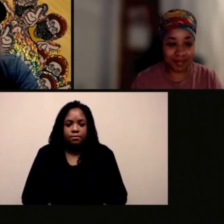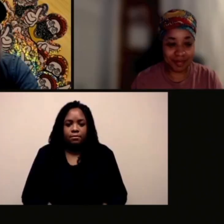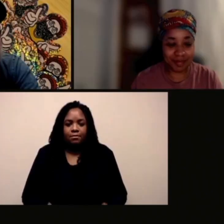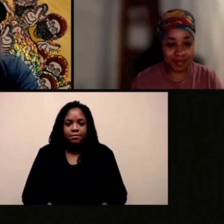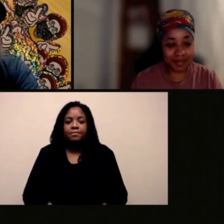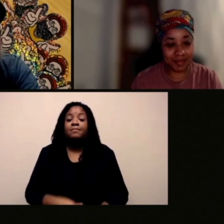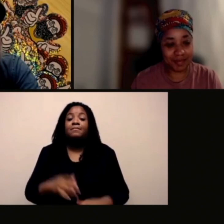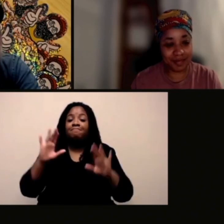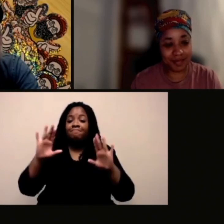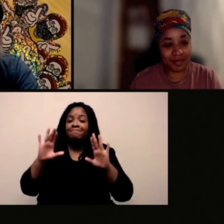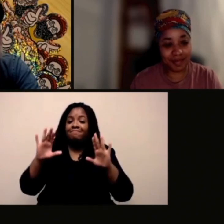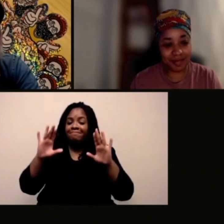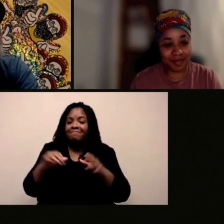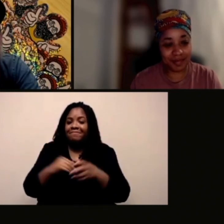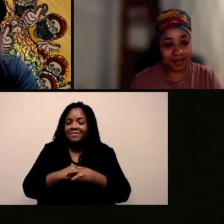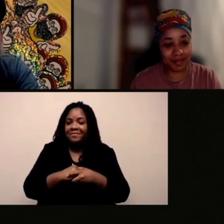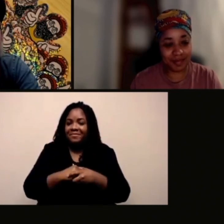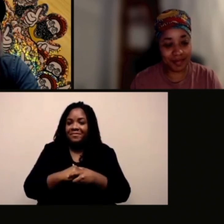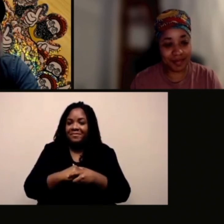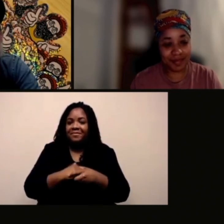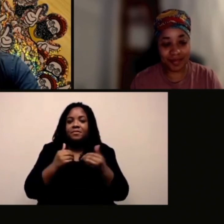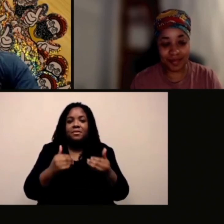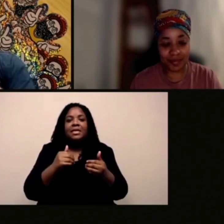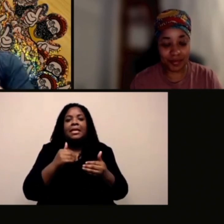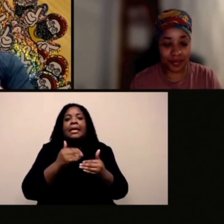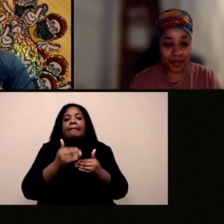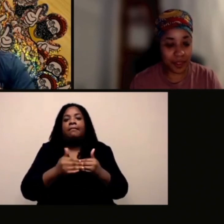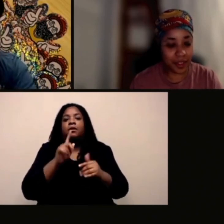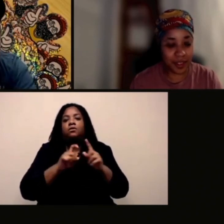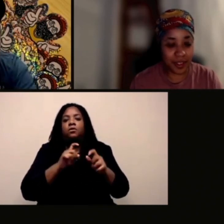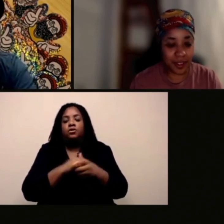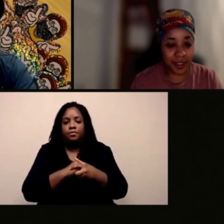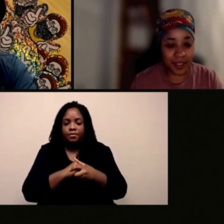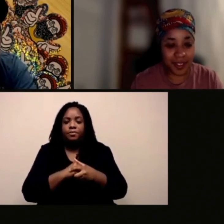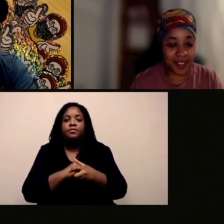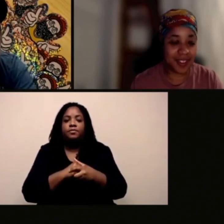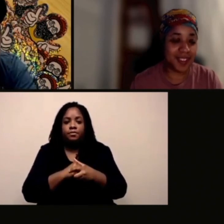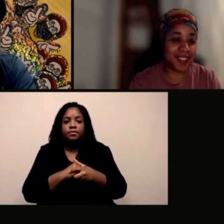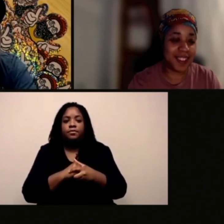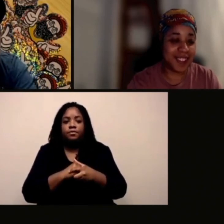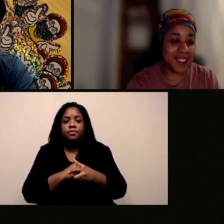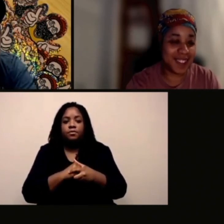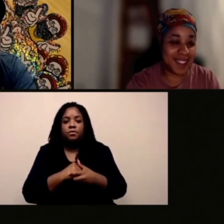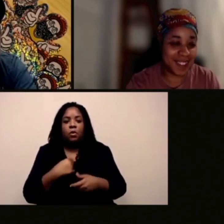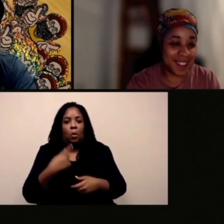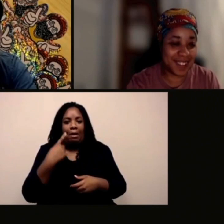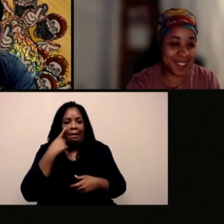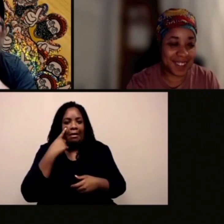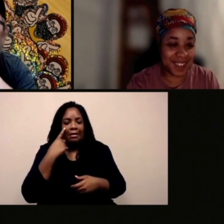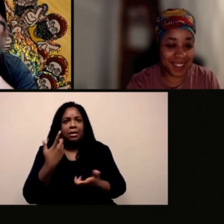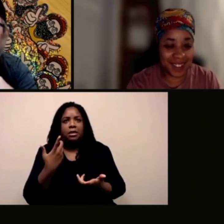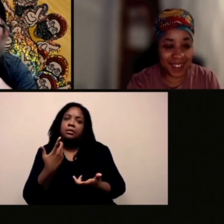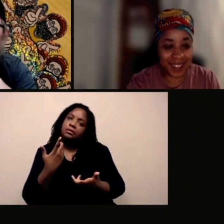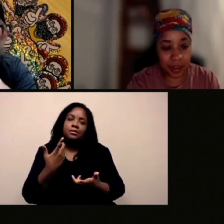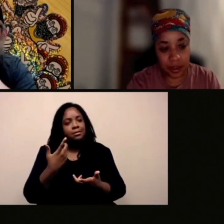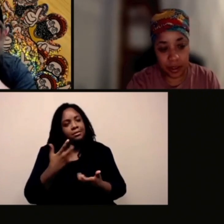Excellent, excellent. Let's go on to our next question. One that I consider to be a little challenging, and it piggybacks off